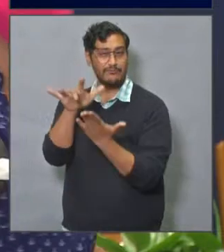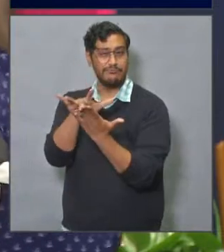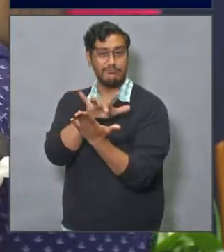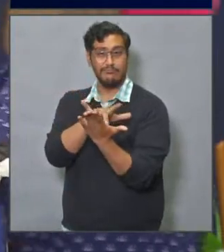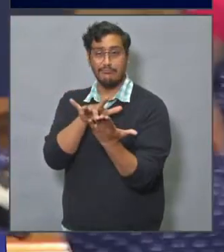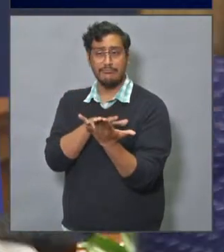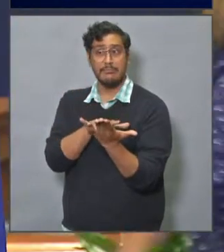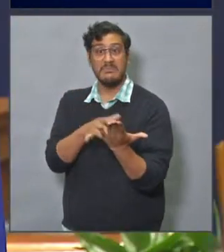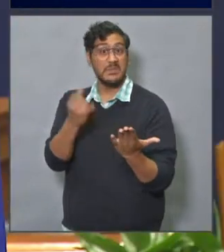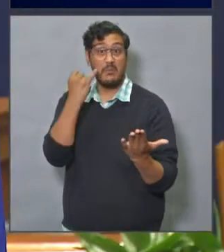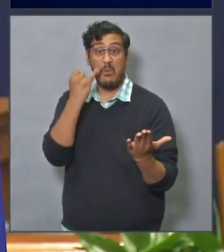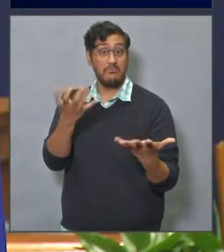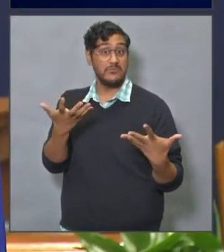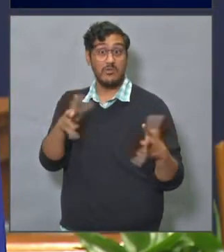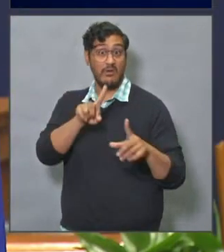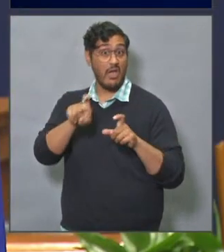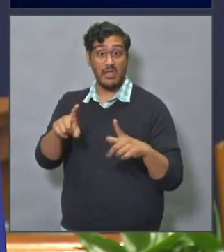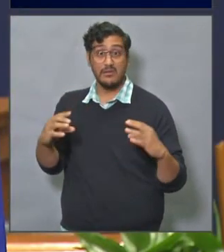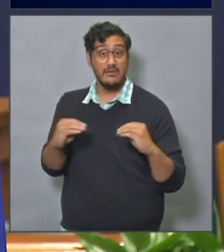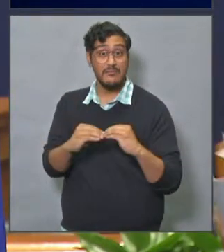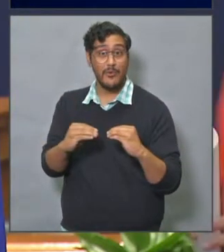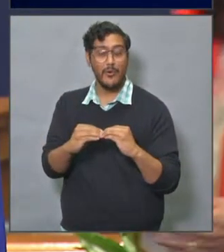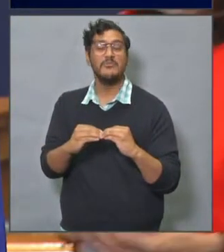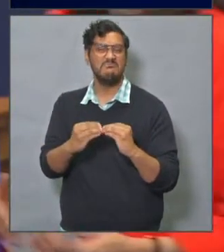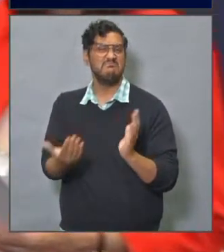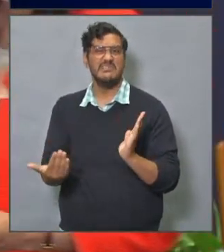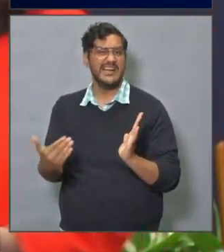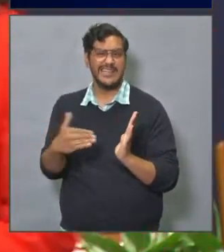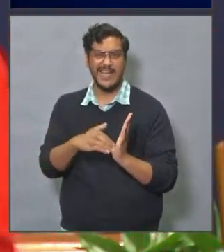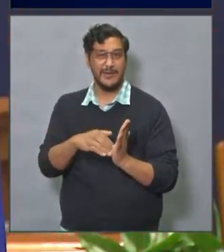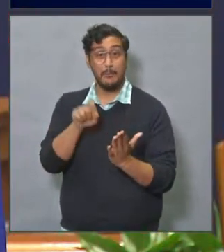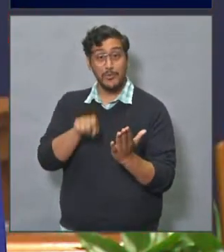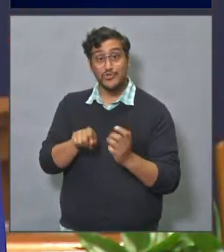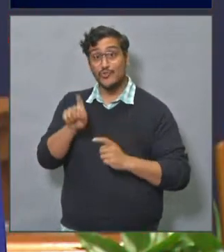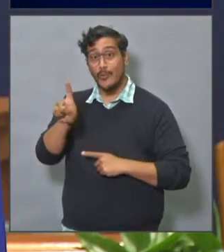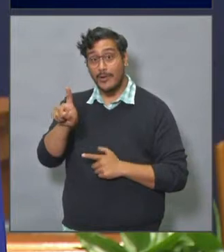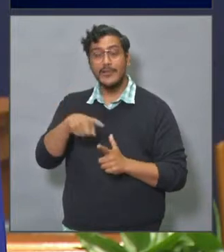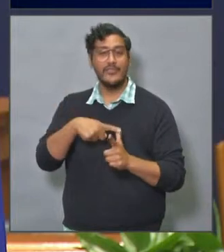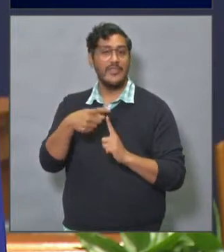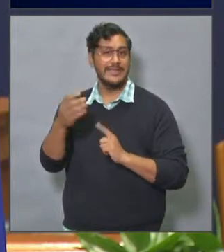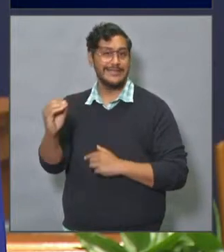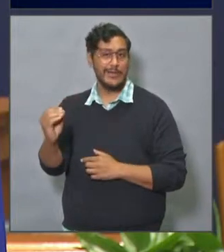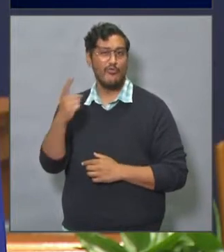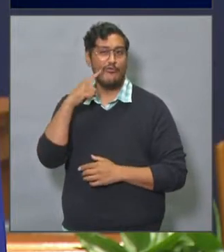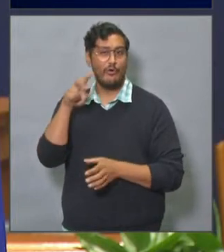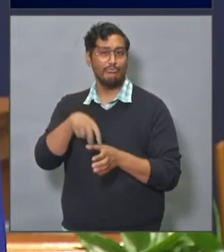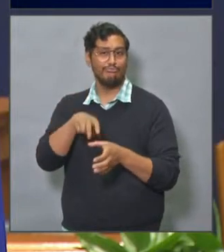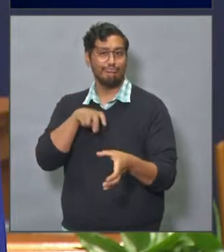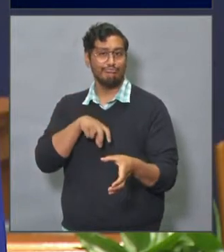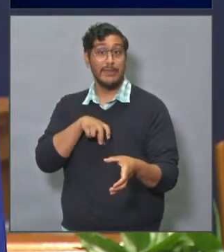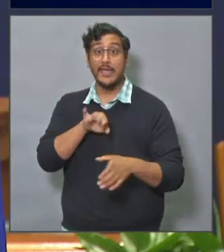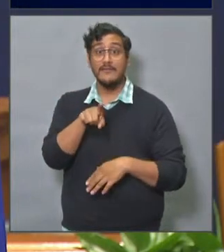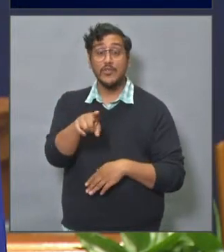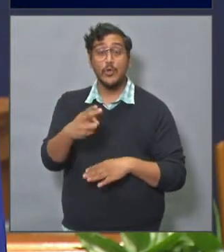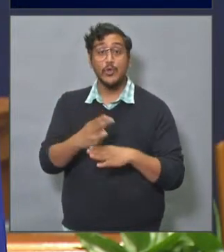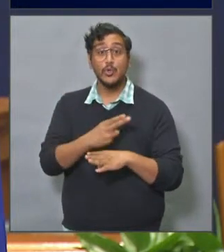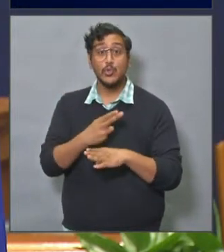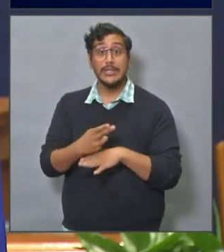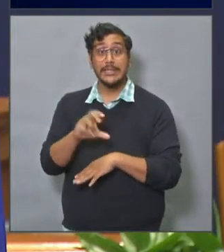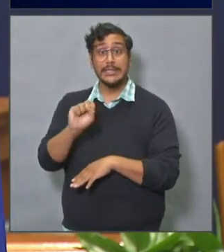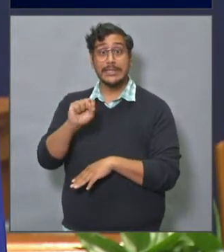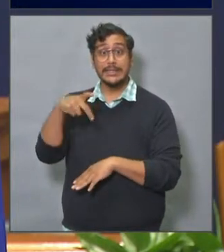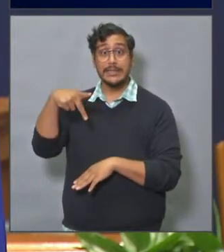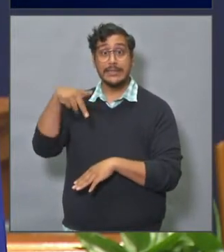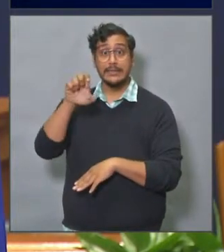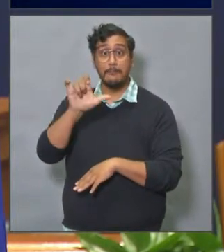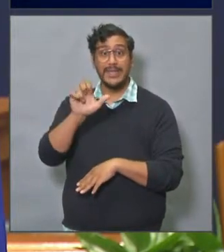your question at any time by repeating the 1-0 command. And if you are using a speakerphone, please pick up the